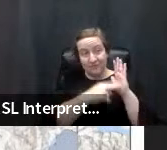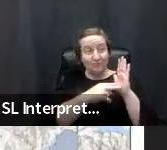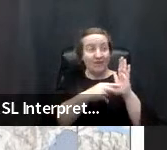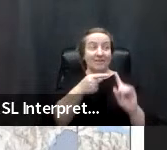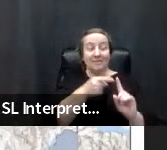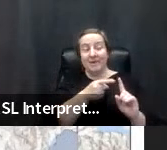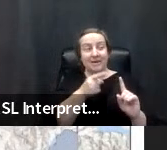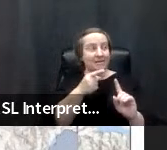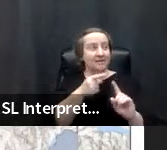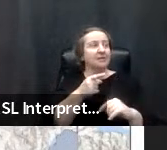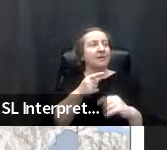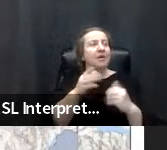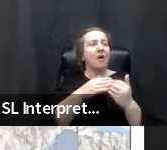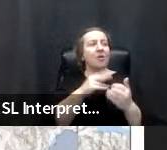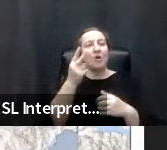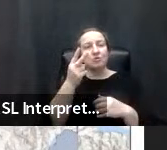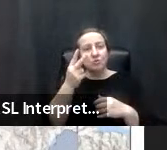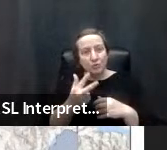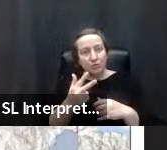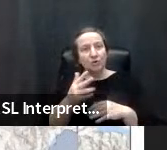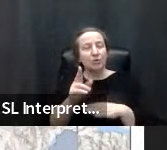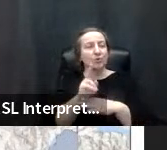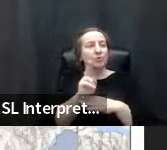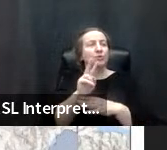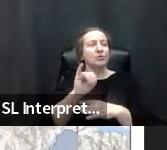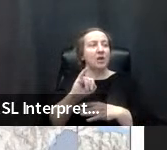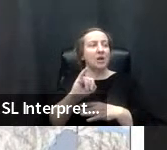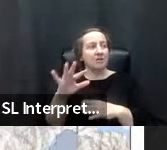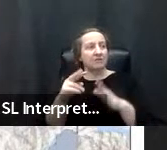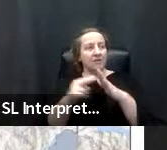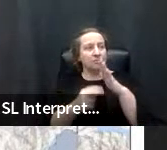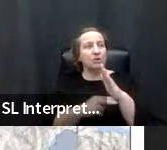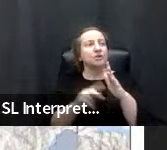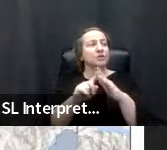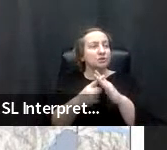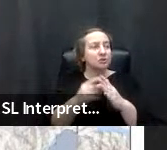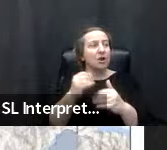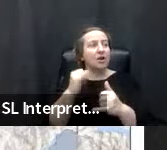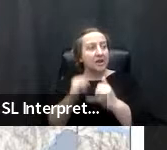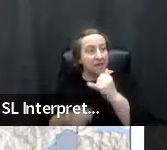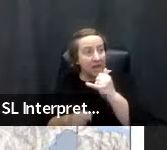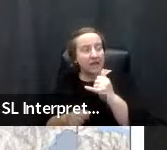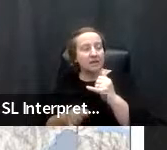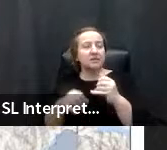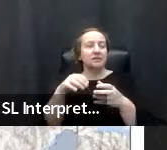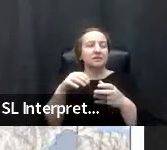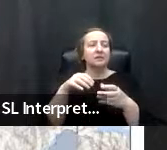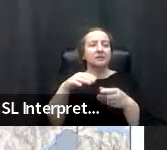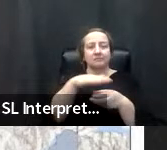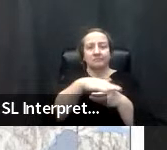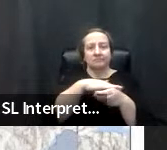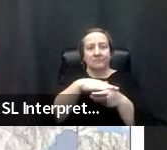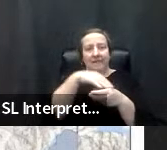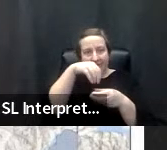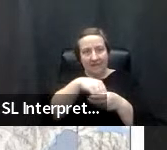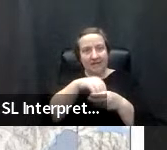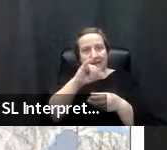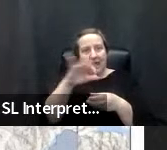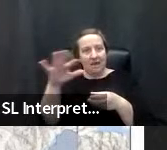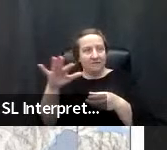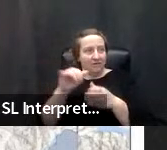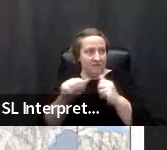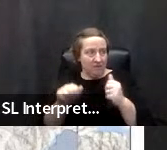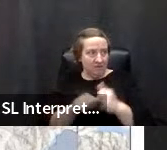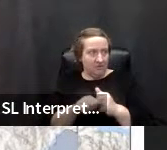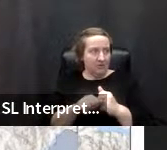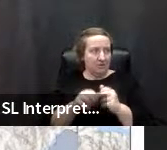bullet there. So nearly 2/3 of the trips using the I-5 interstate bridge have a starting or ending point within the I-5 corridor area. I want to make sure